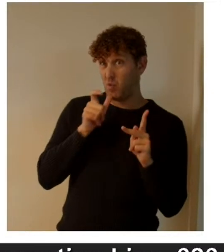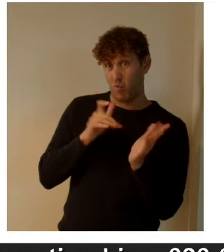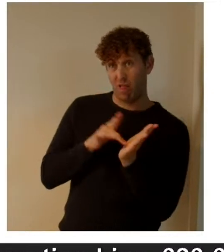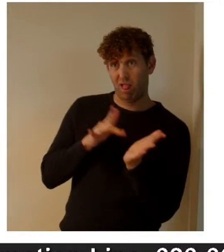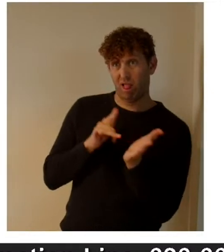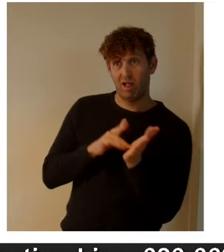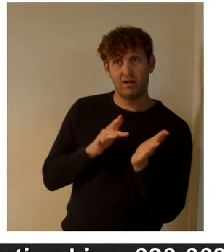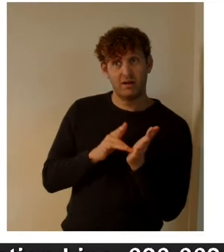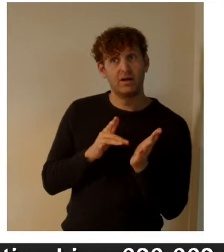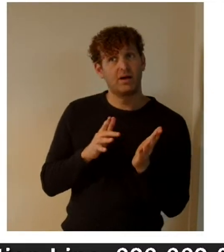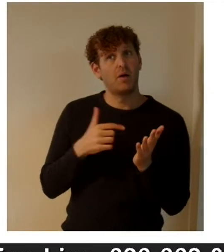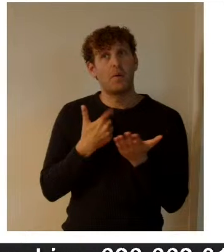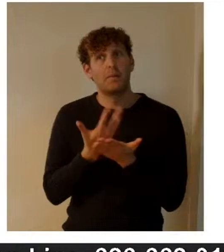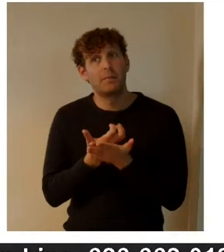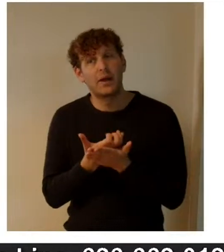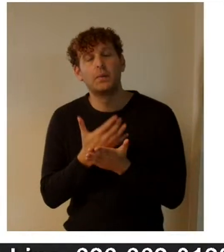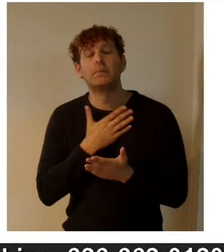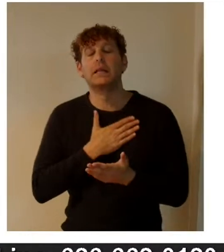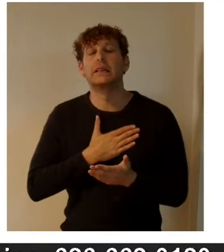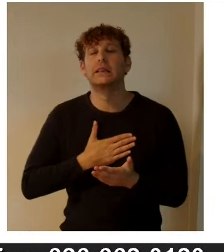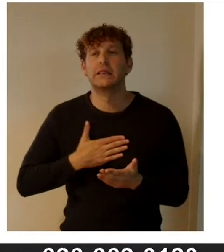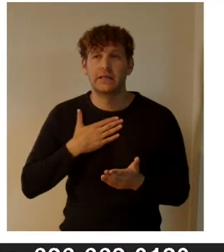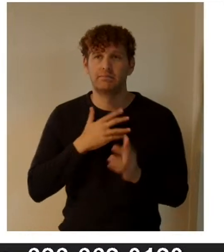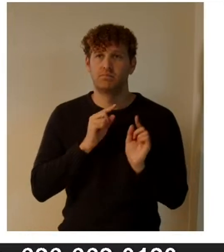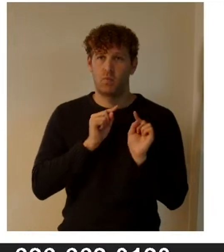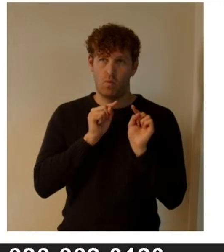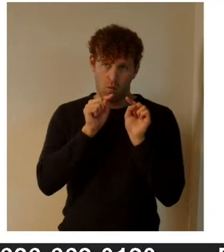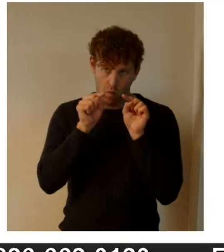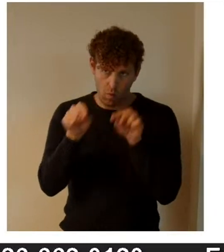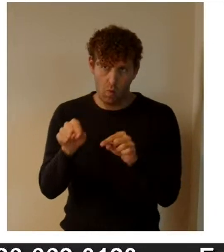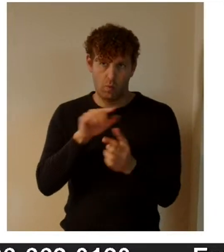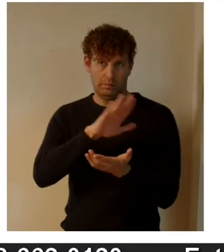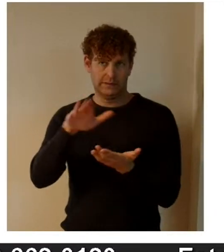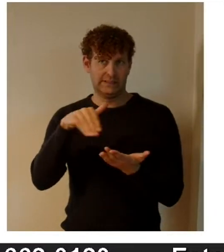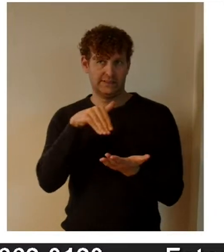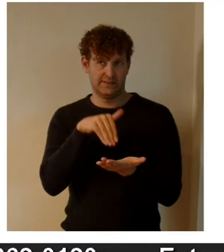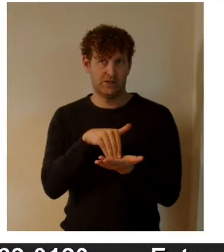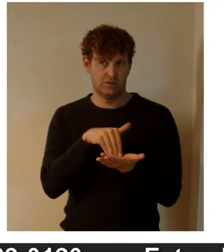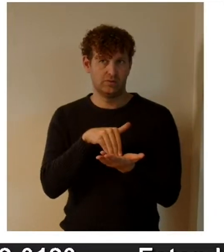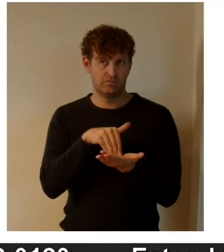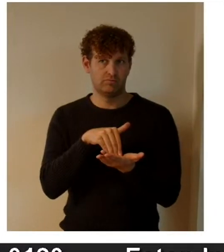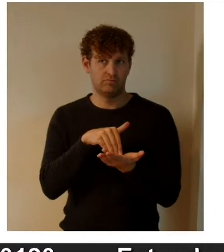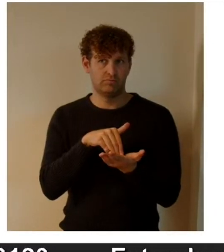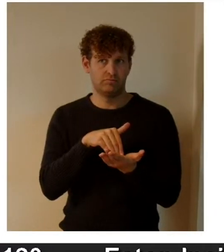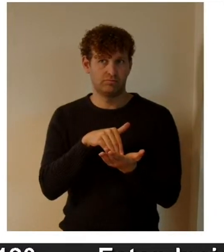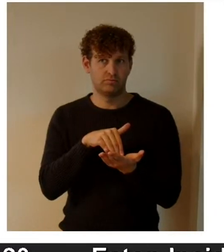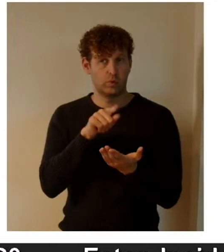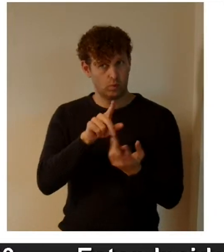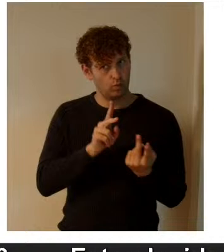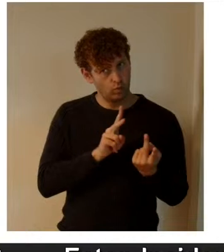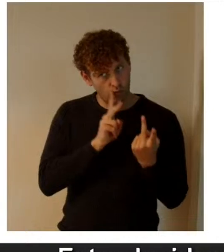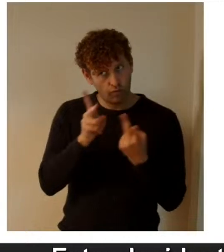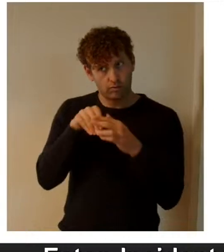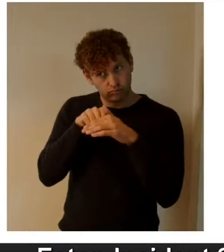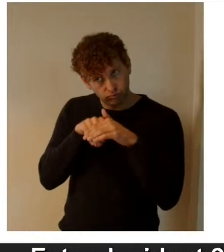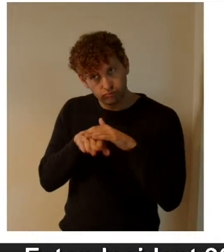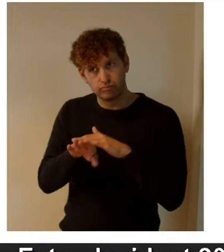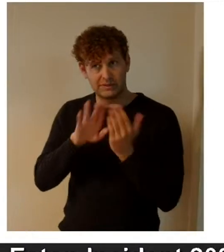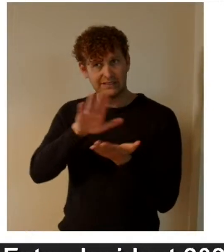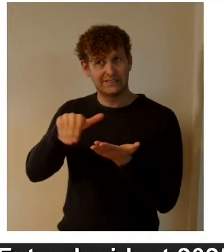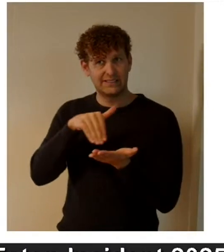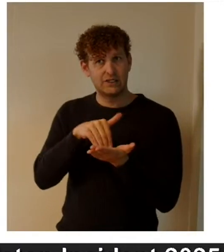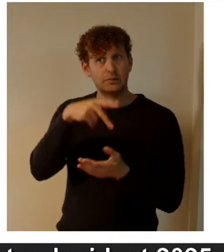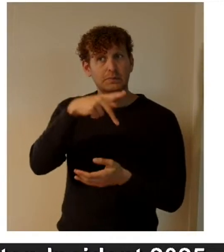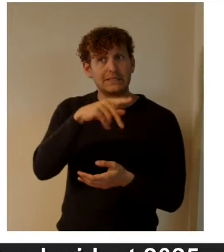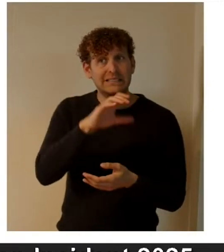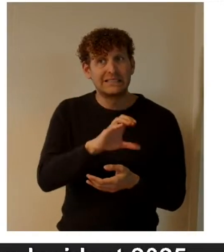please go to one of our centers. You can visit these centers. One is at the PCC